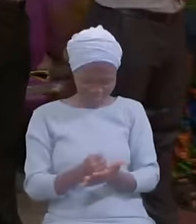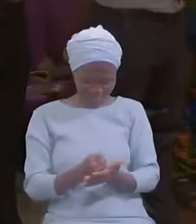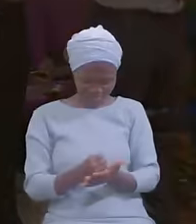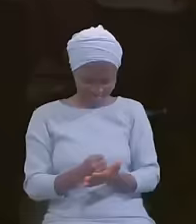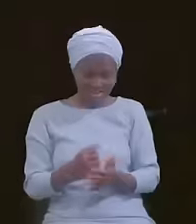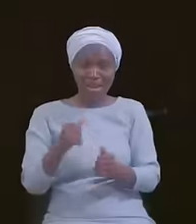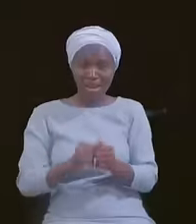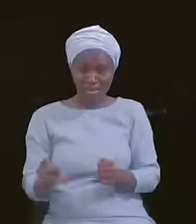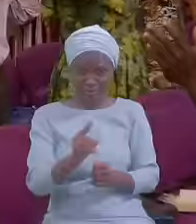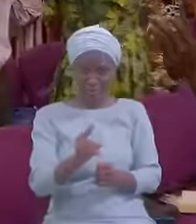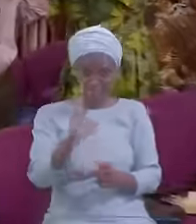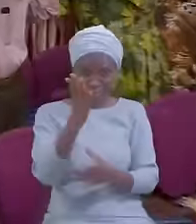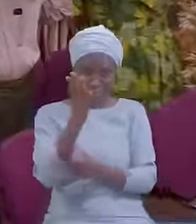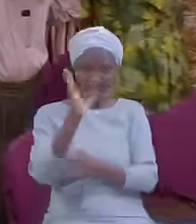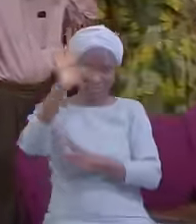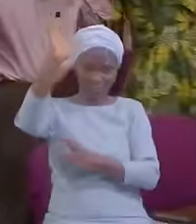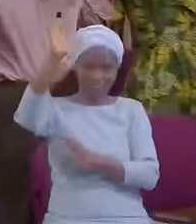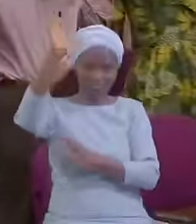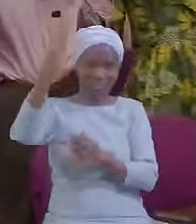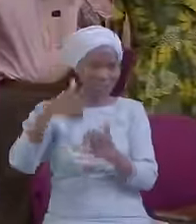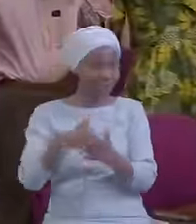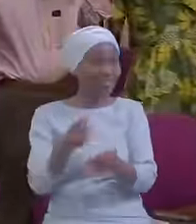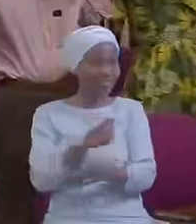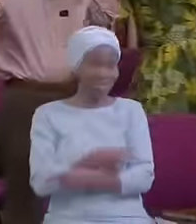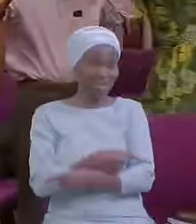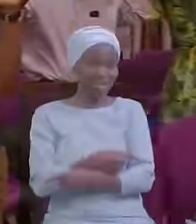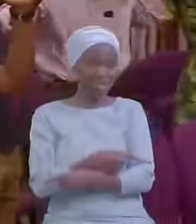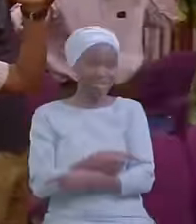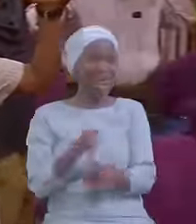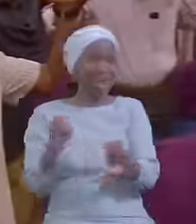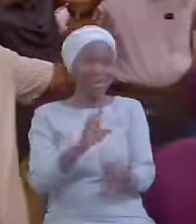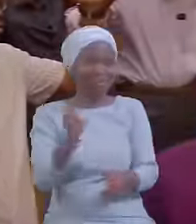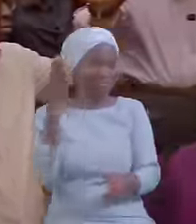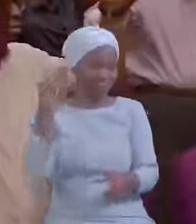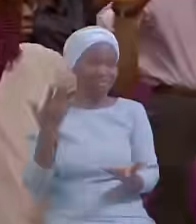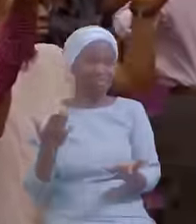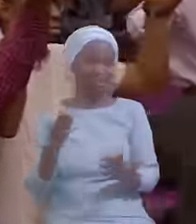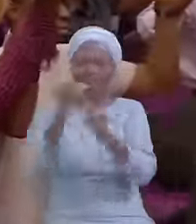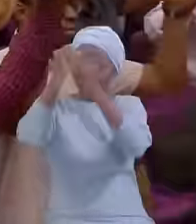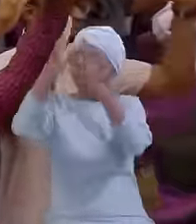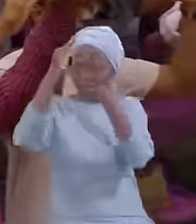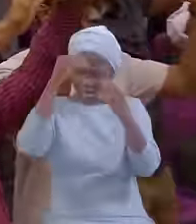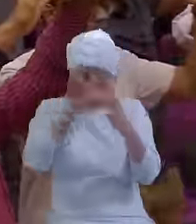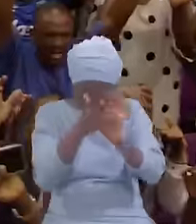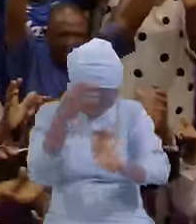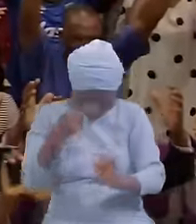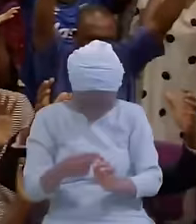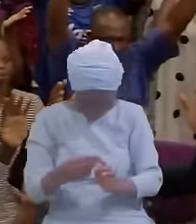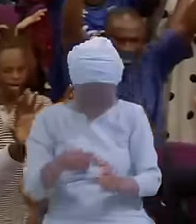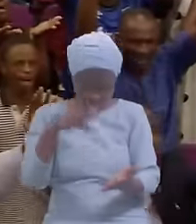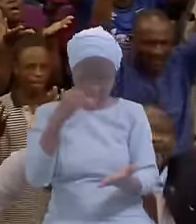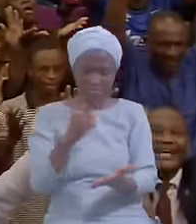Everybody, raise up that hand. There's a new day for everyone. Father, in Jesus'